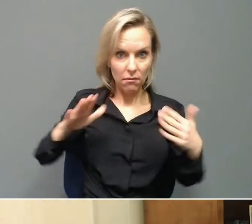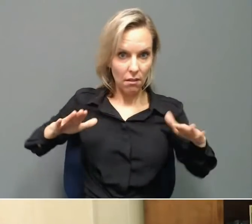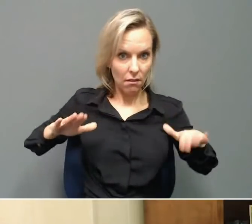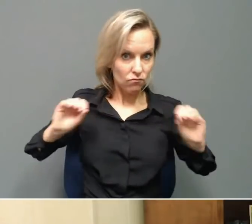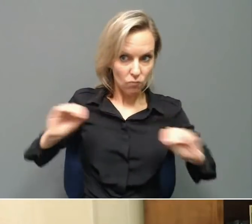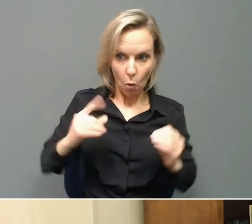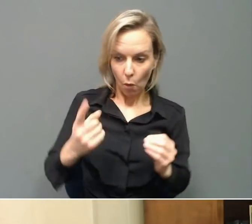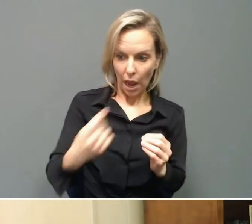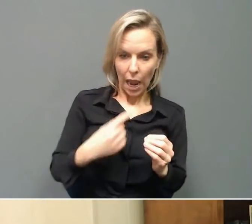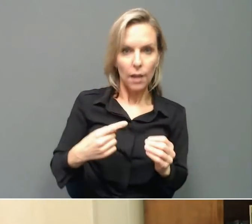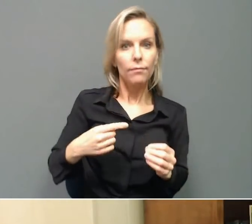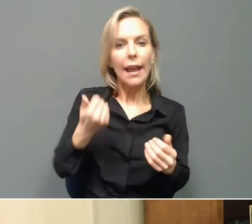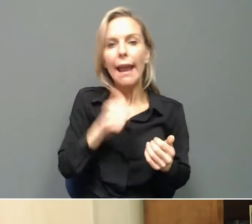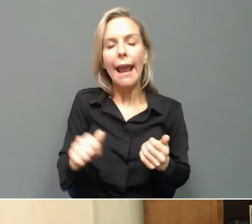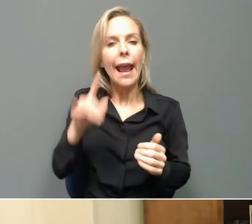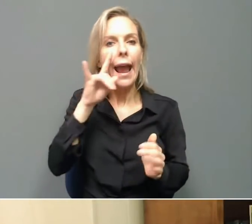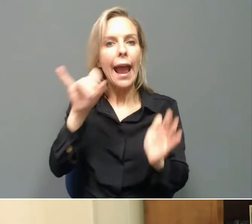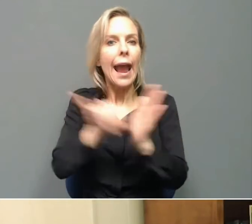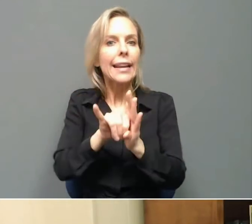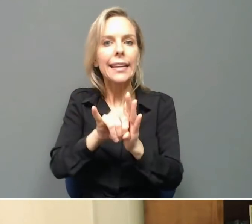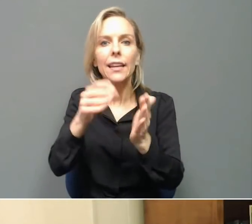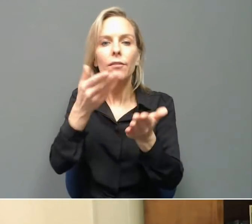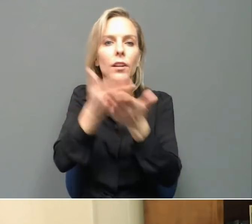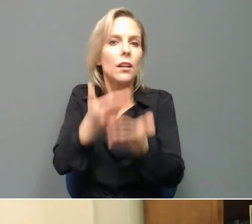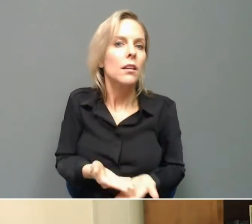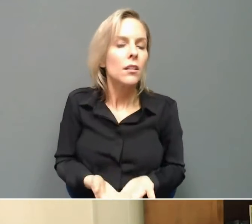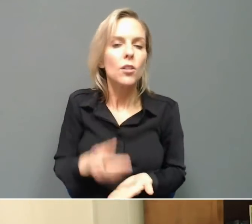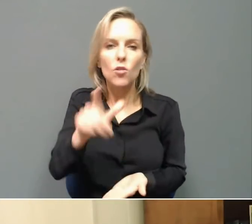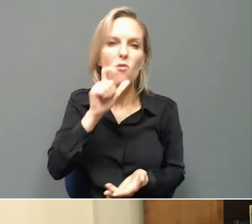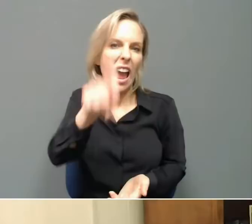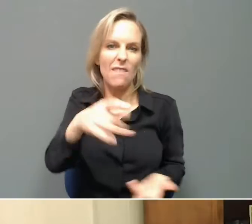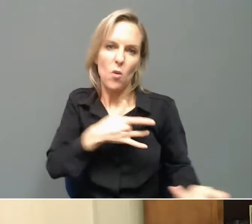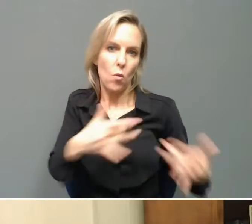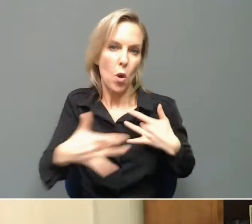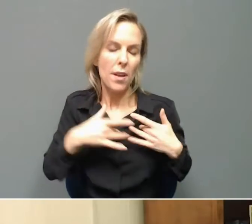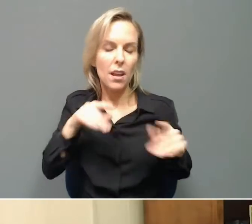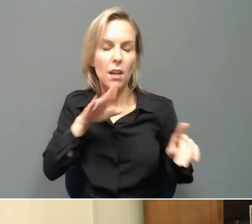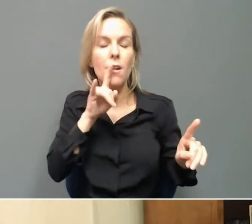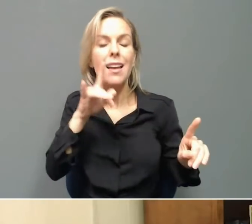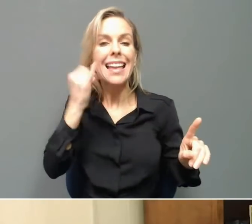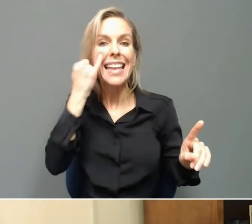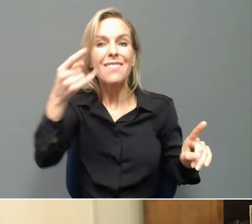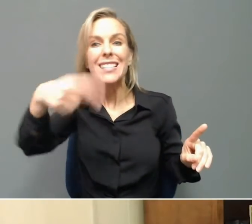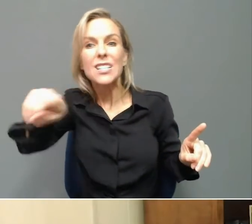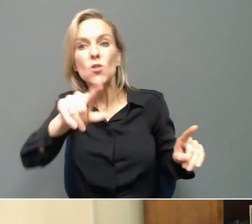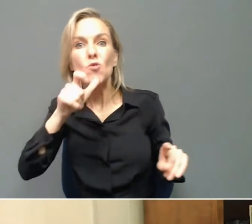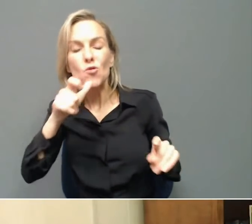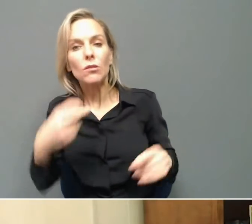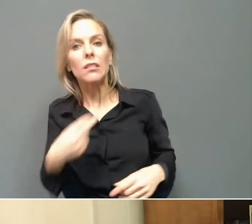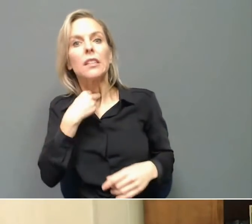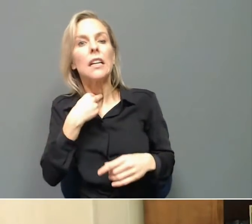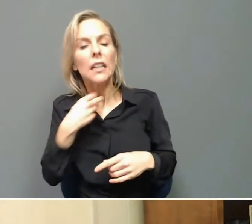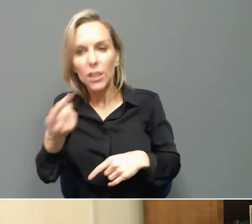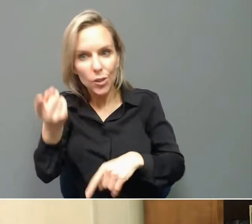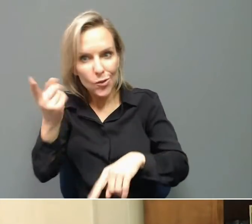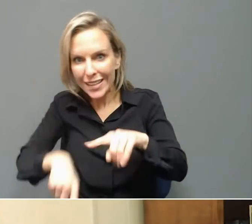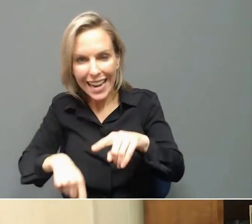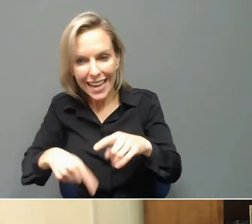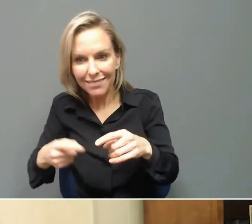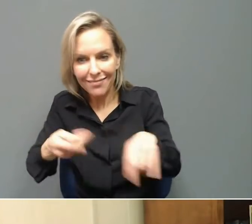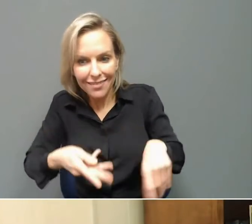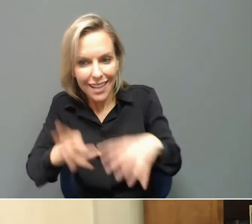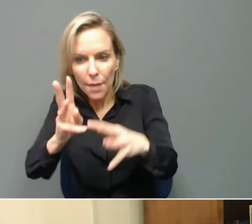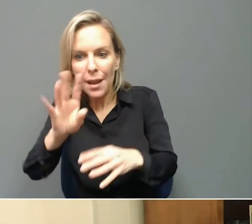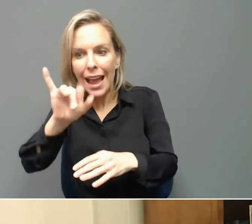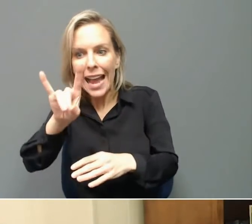identity documents, you don't have to worry about this. But if you are stuck in an inability to get your ID documents